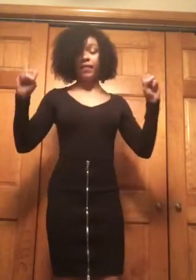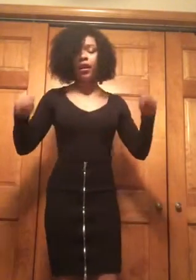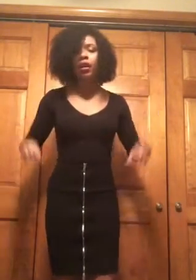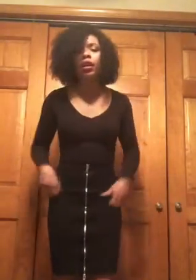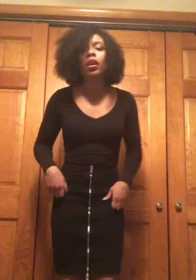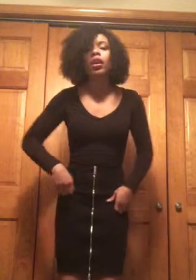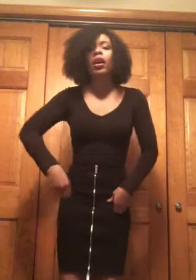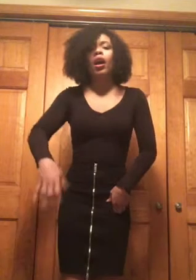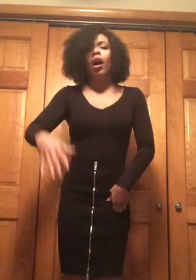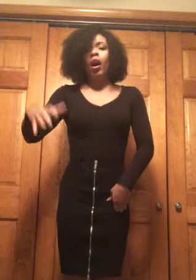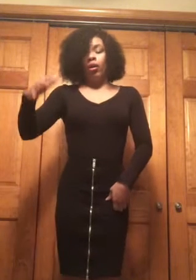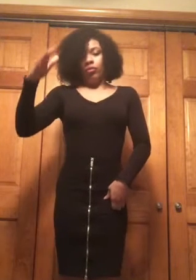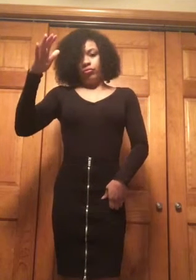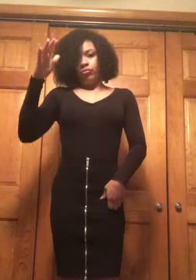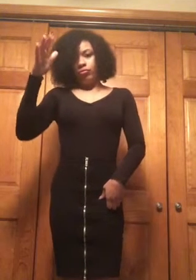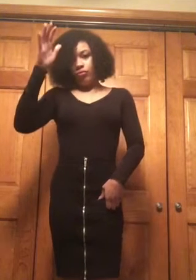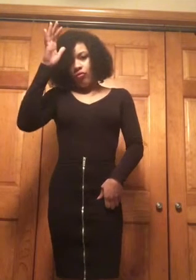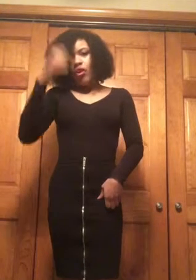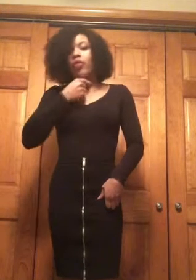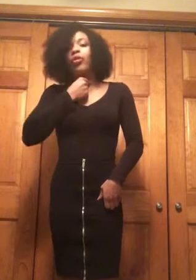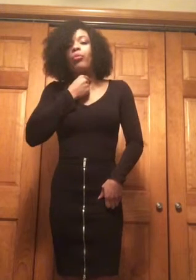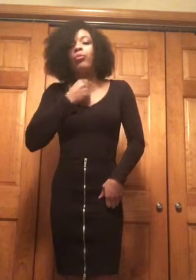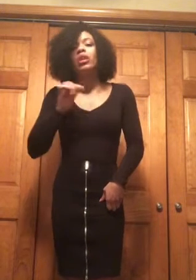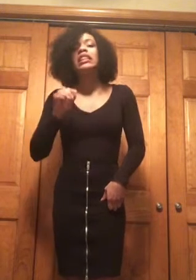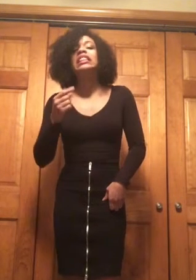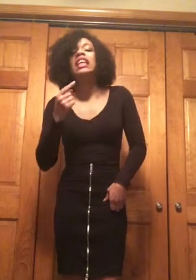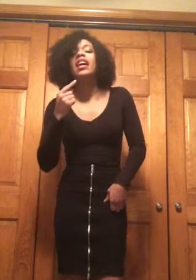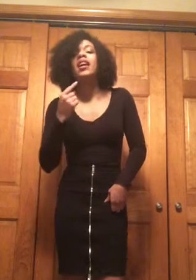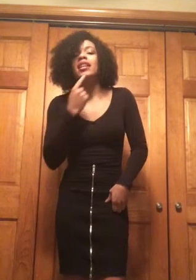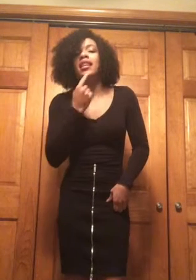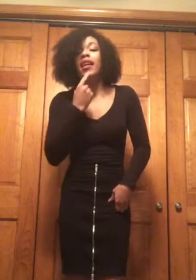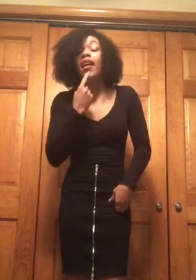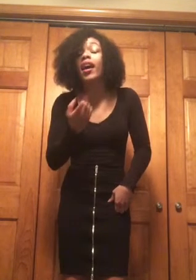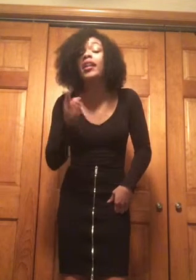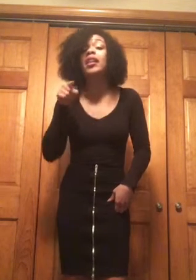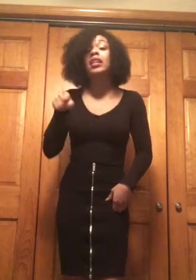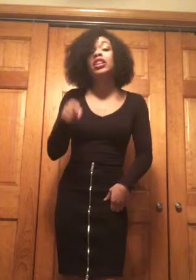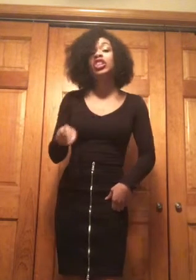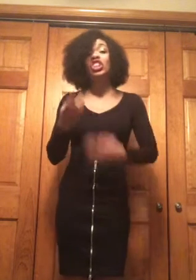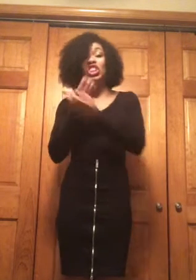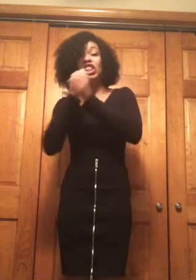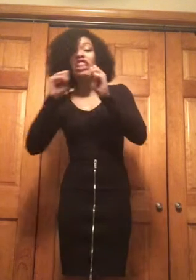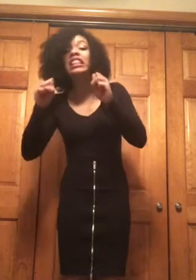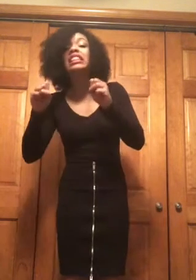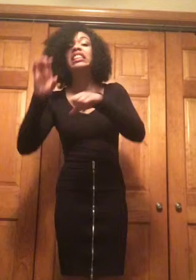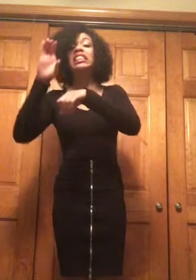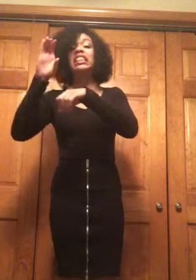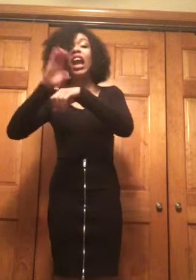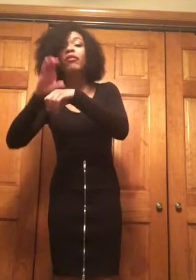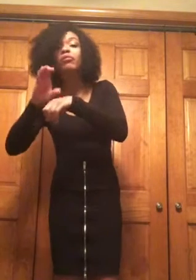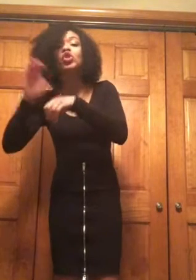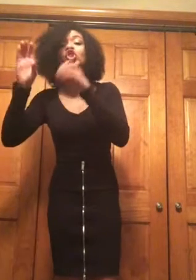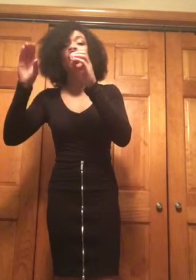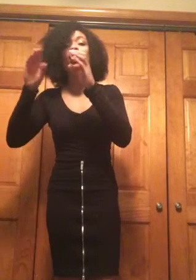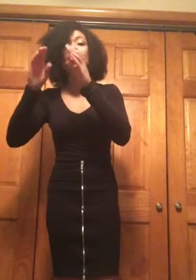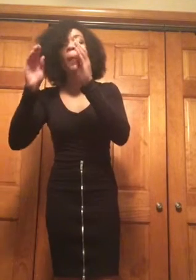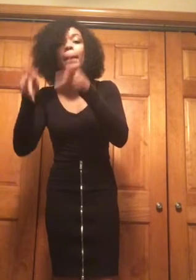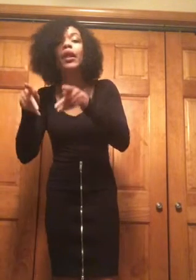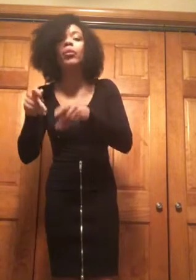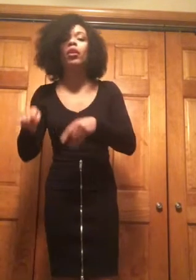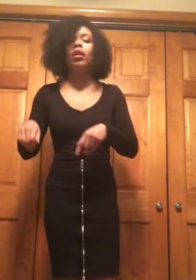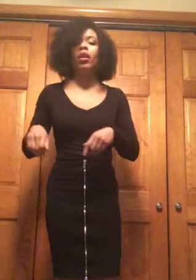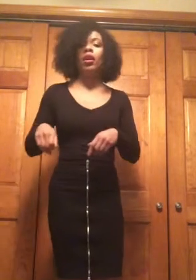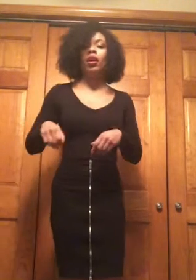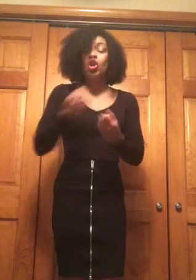Father Michael always talks about the Savior in church. I will be a Savior like him. Moses saved the Jews. Spider-Man